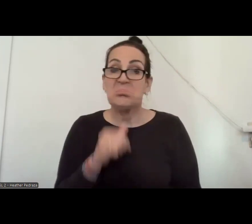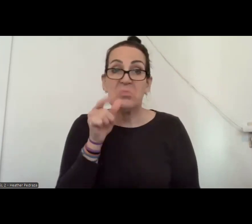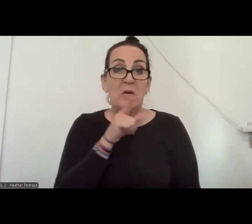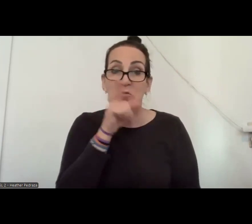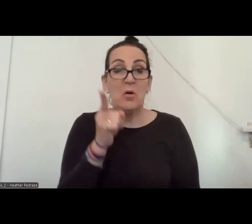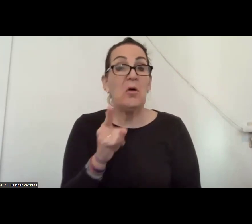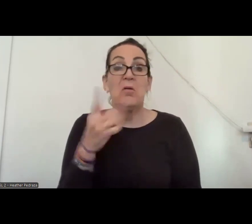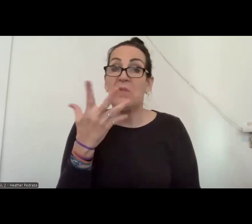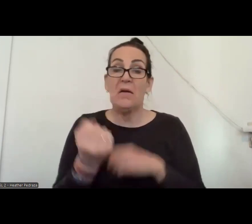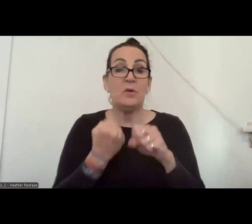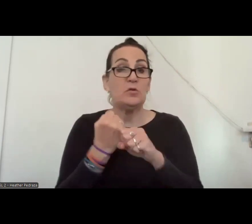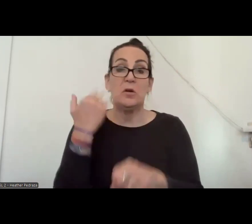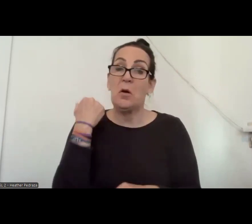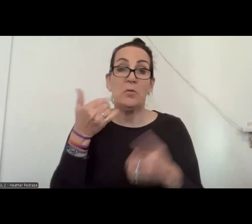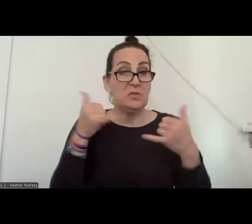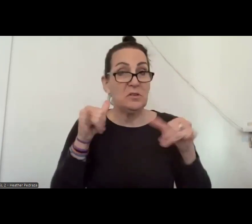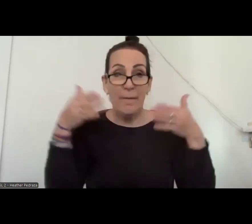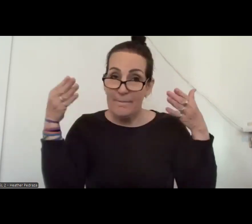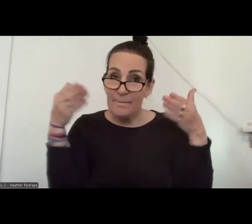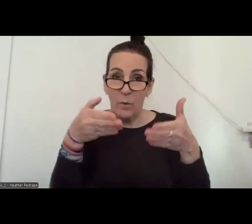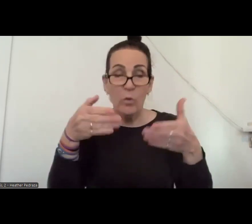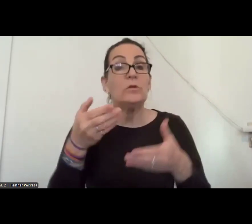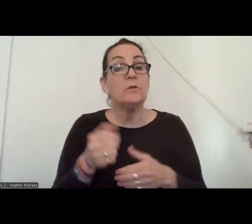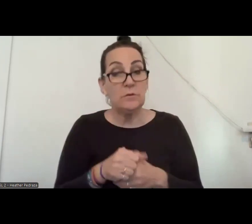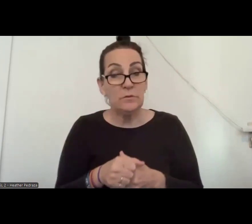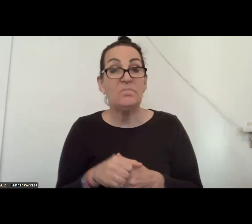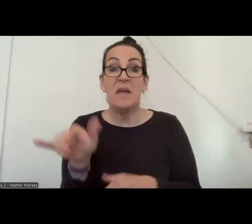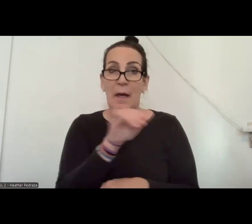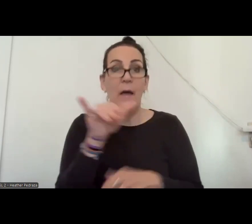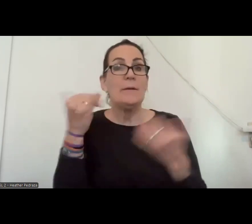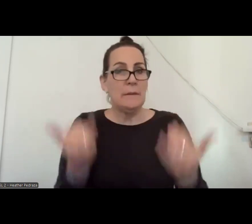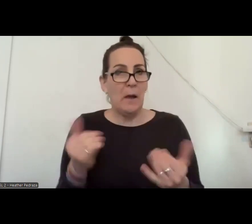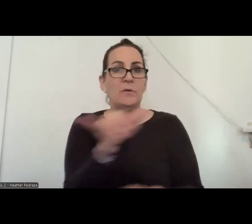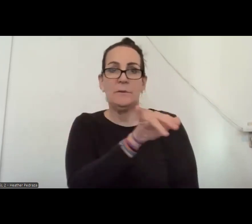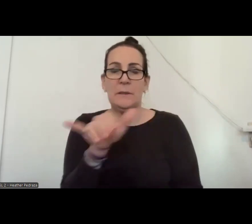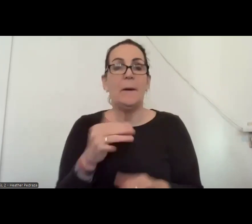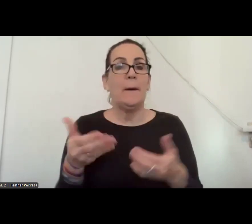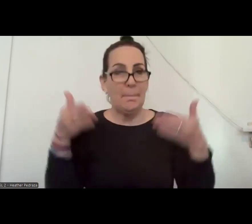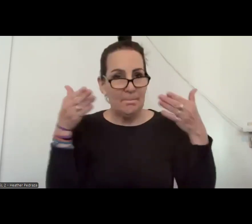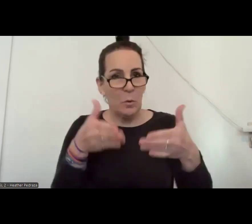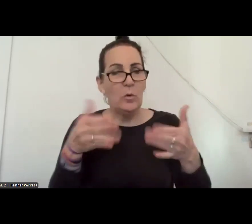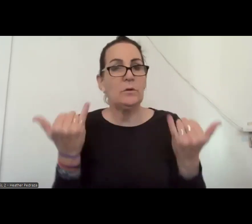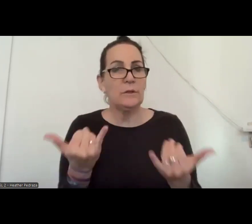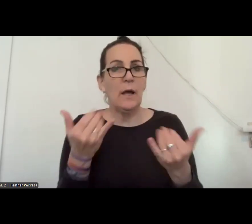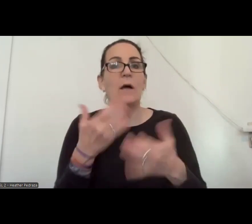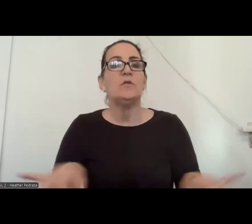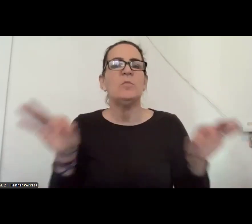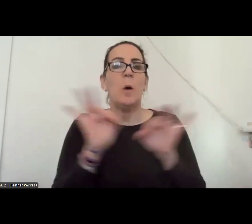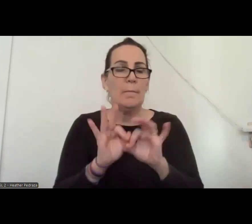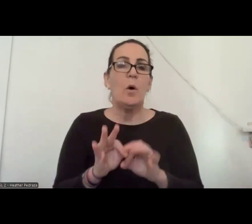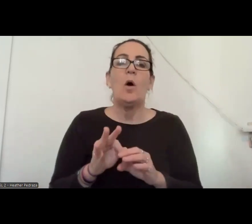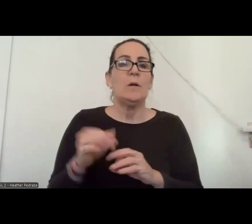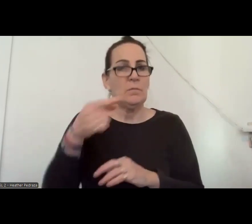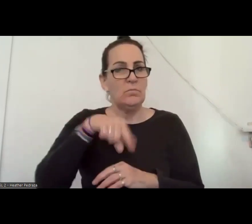ago. And even in these days and times, it is a testament to all of you. It is a testament to